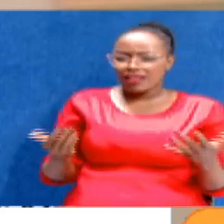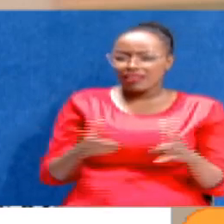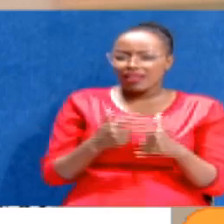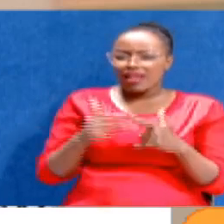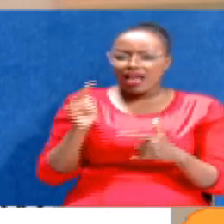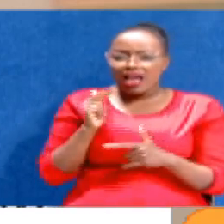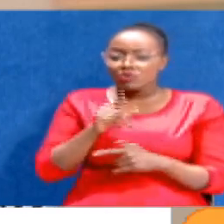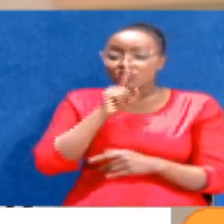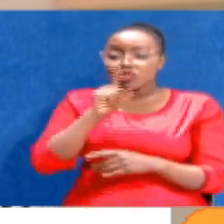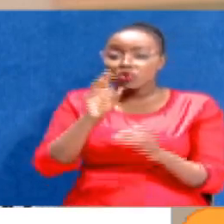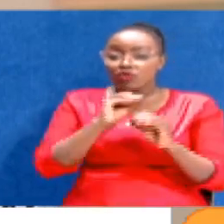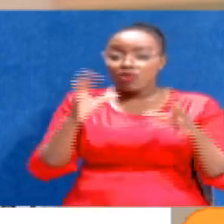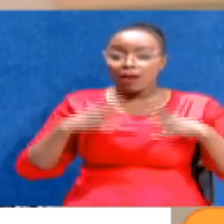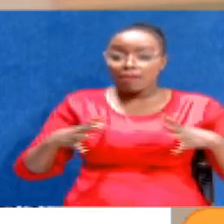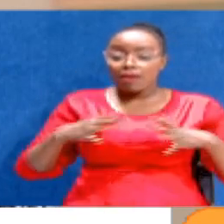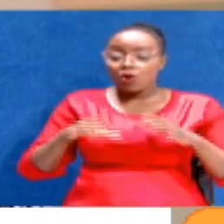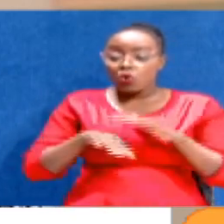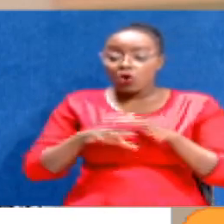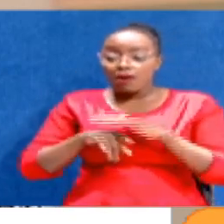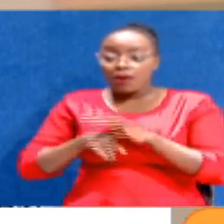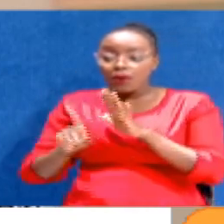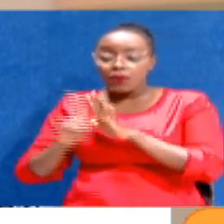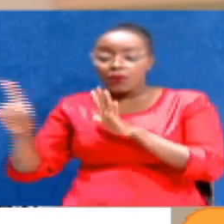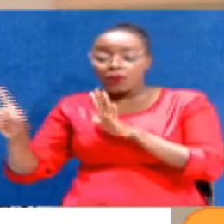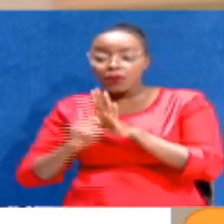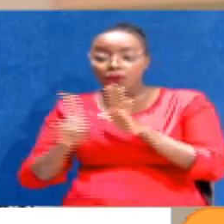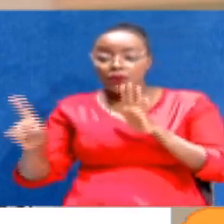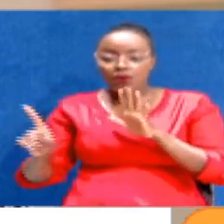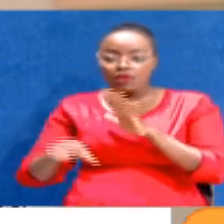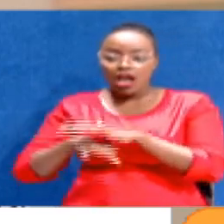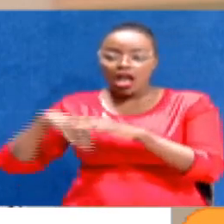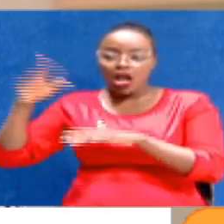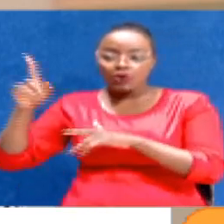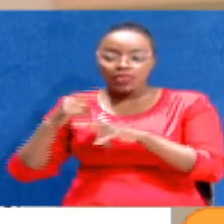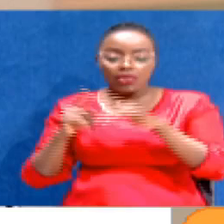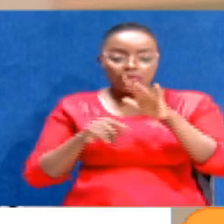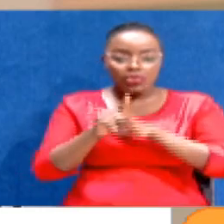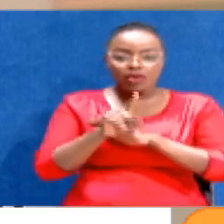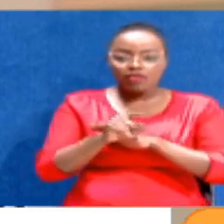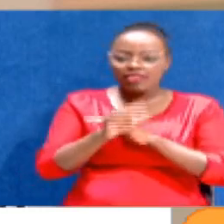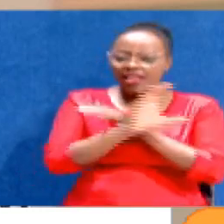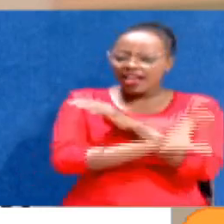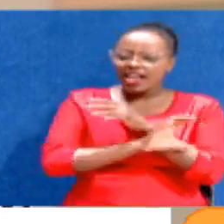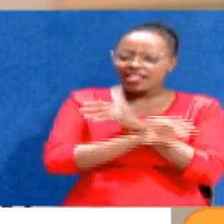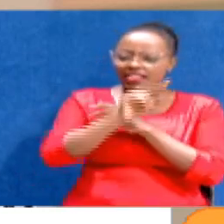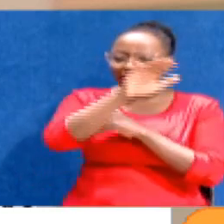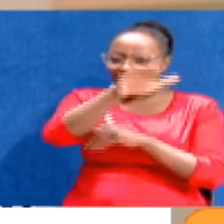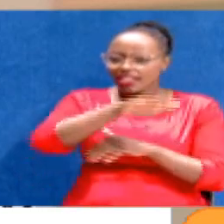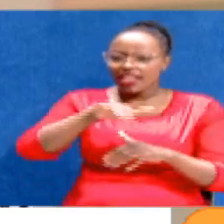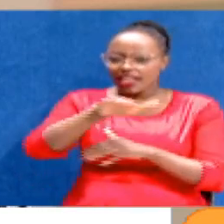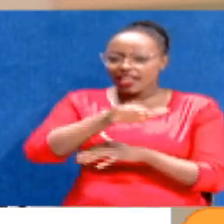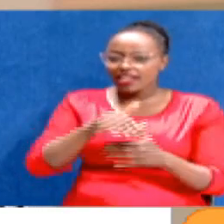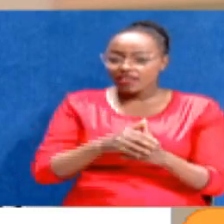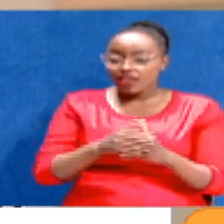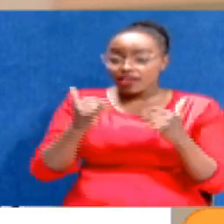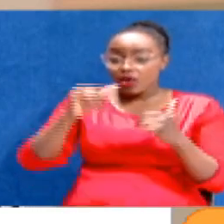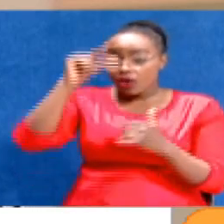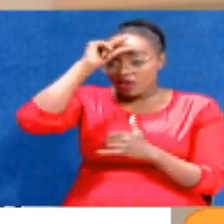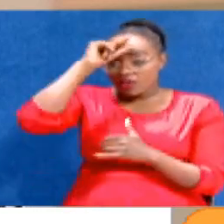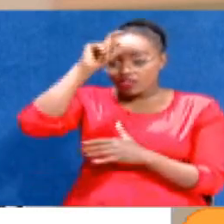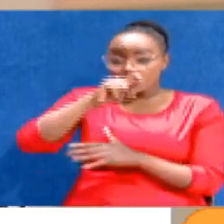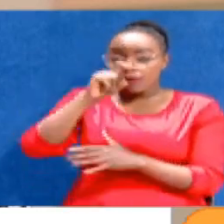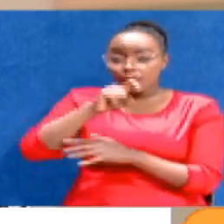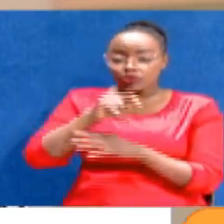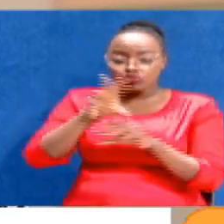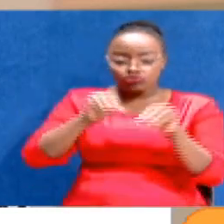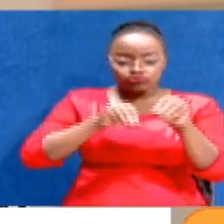you're not even sure how many people are sneaking back and forth between this zone and the rest of the country. In my opinion, by now the government should have